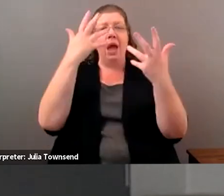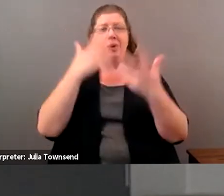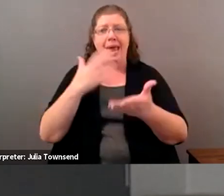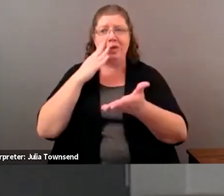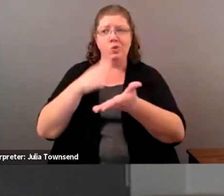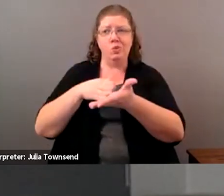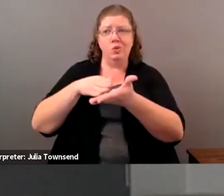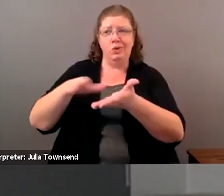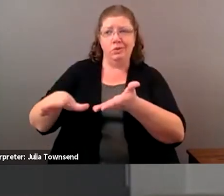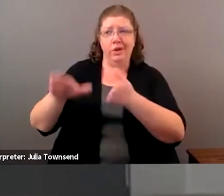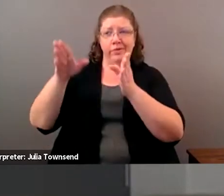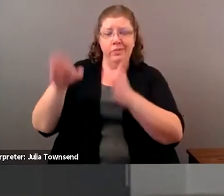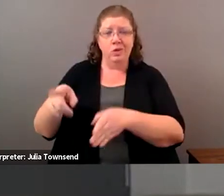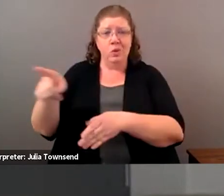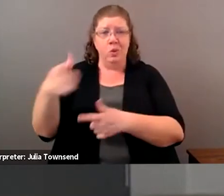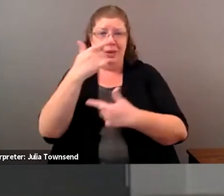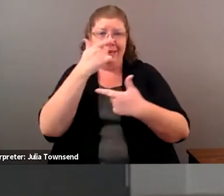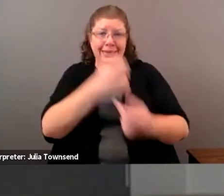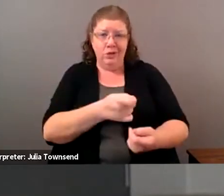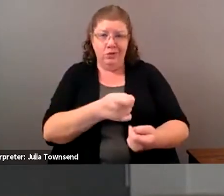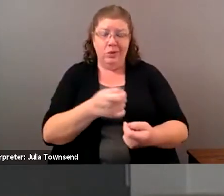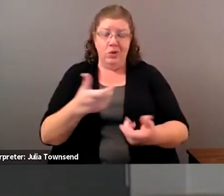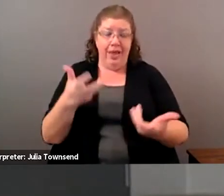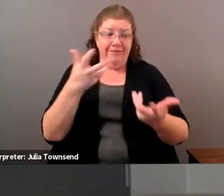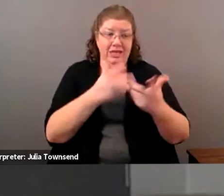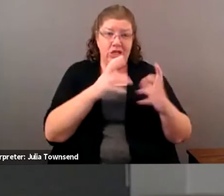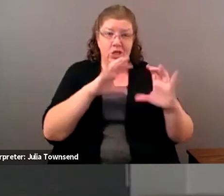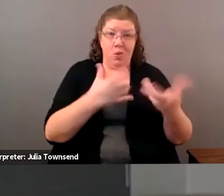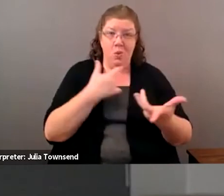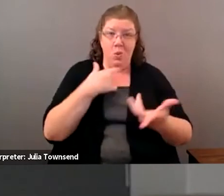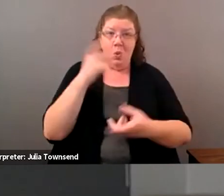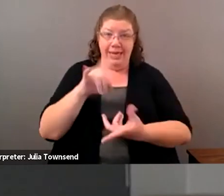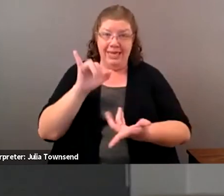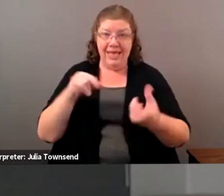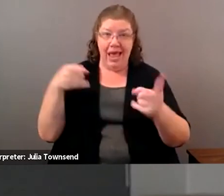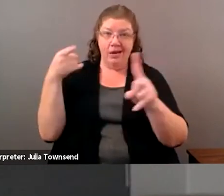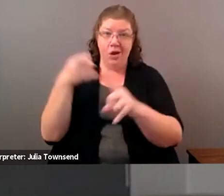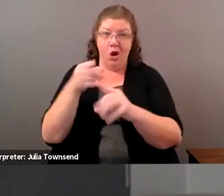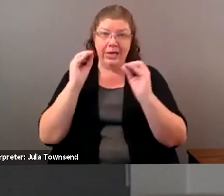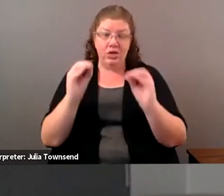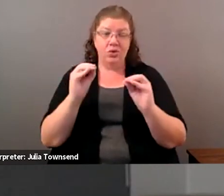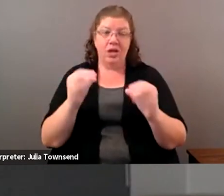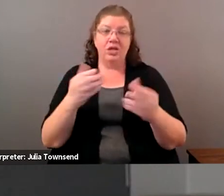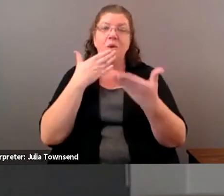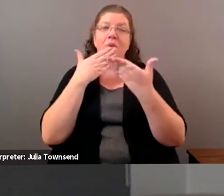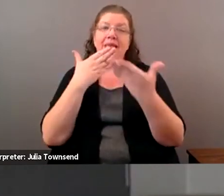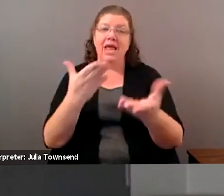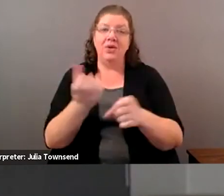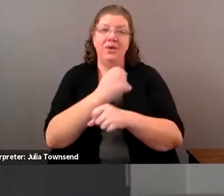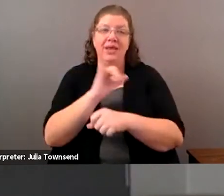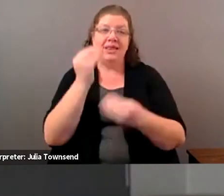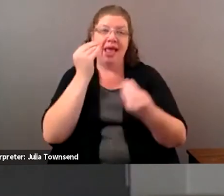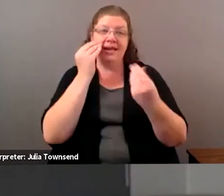that it's in that group that needs that targeted instruction. So thank you for getting that data.